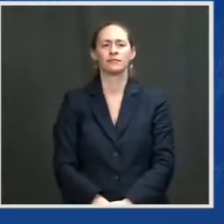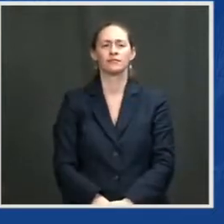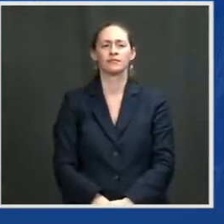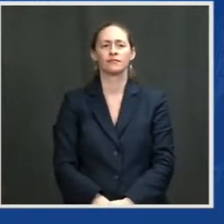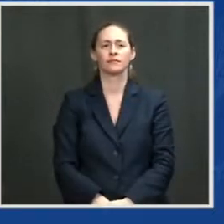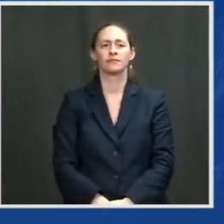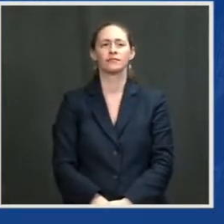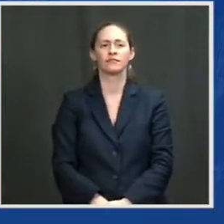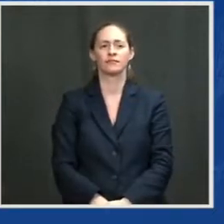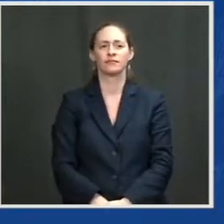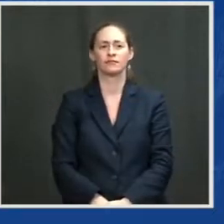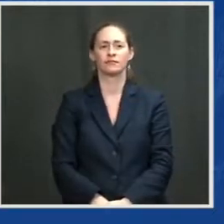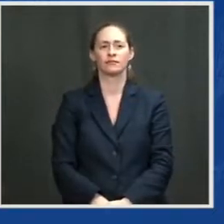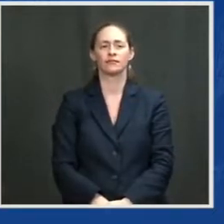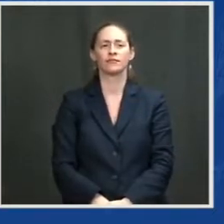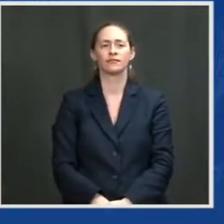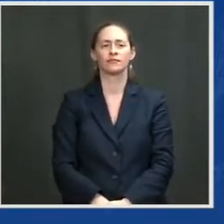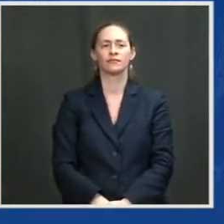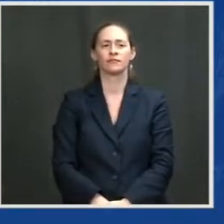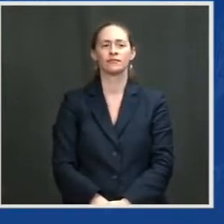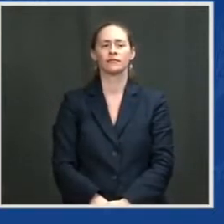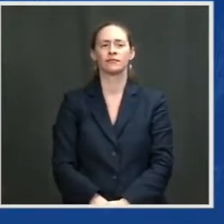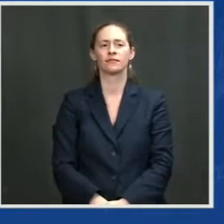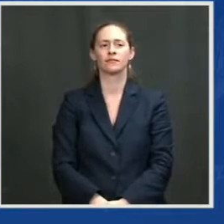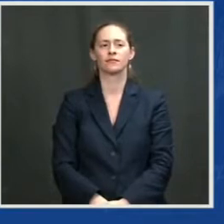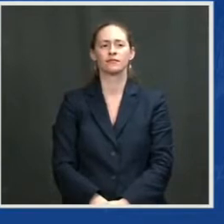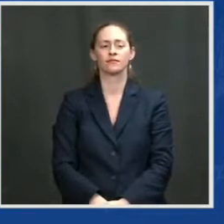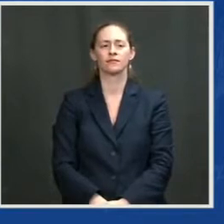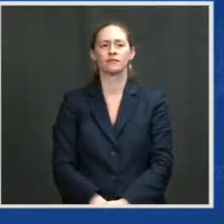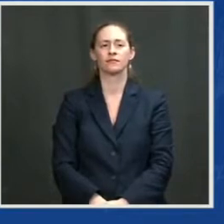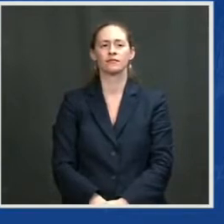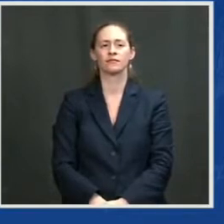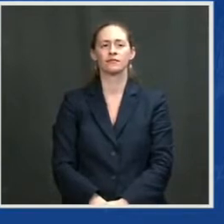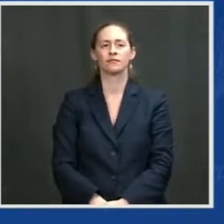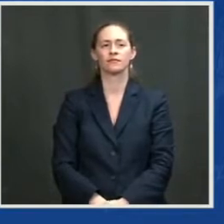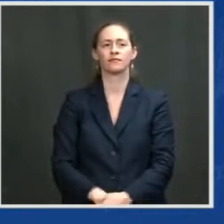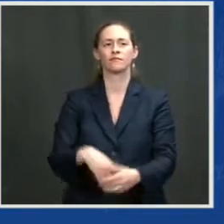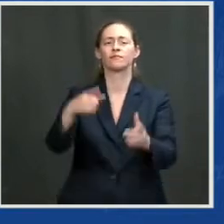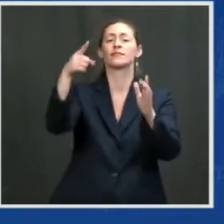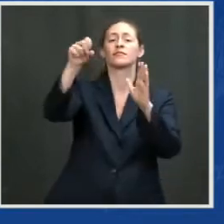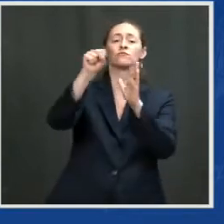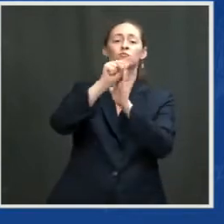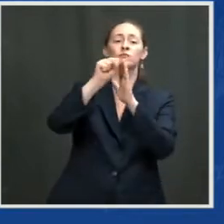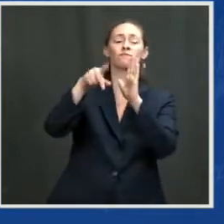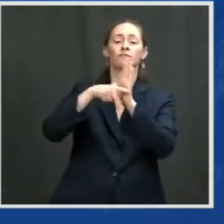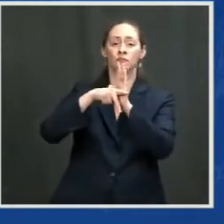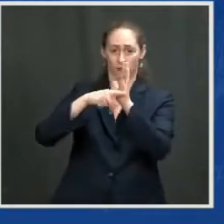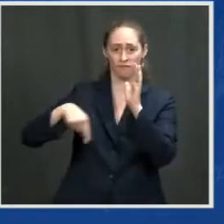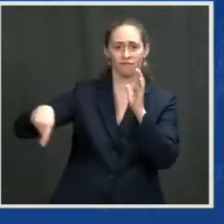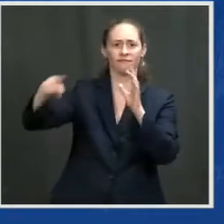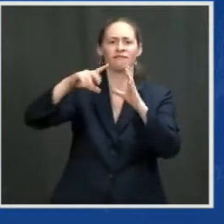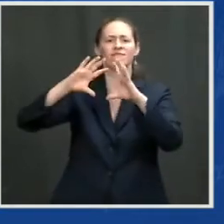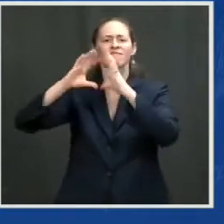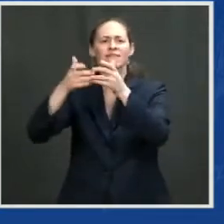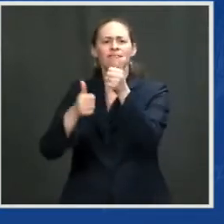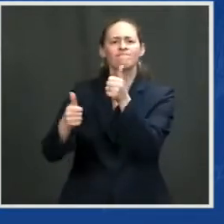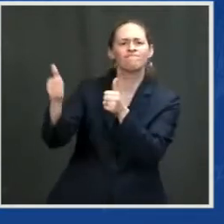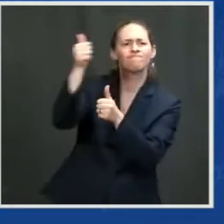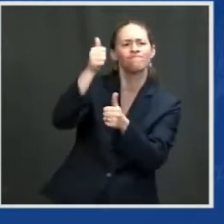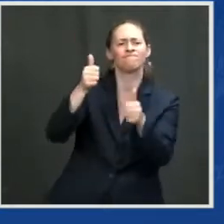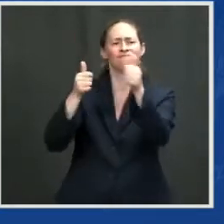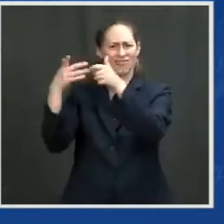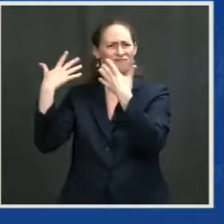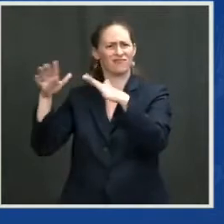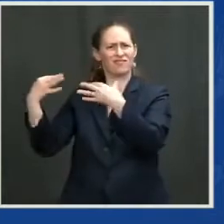with the governor, the Democratic mayor of Shreveport, Mayor Perkins, as to why we need the American Jobs Plan,